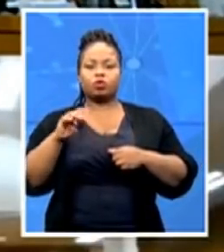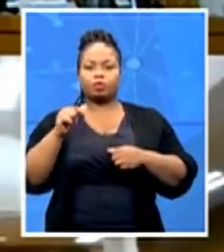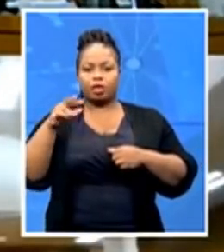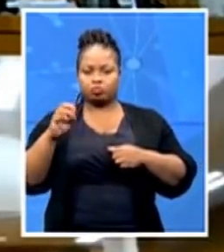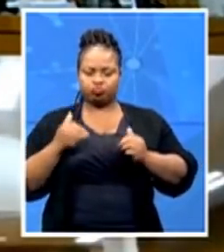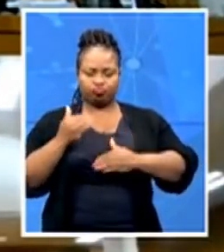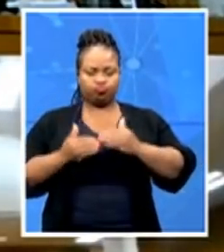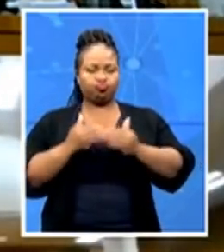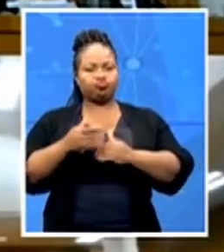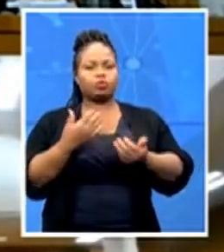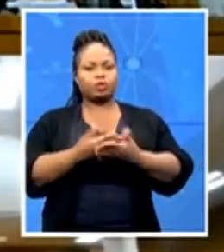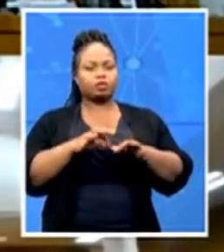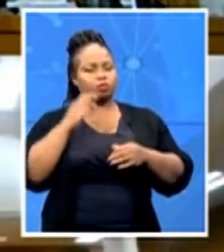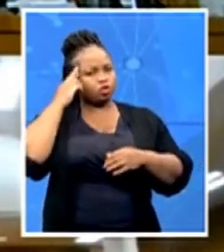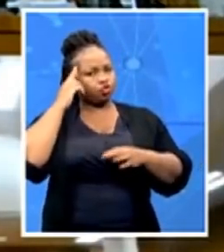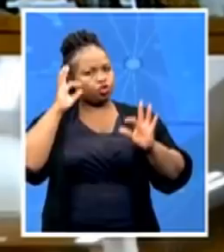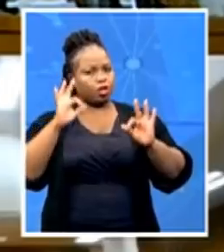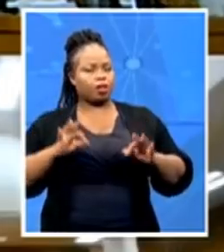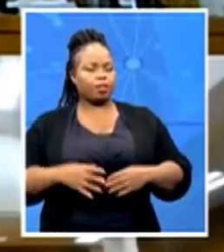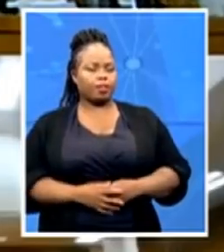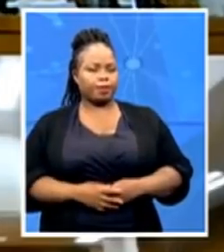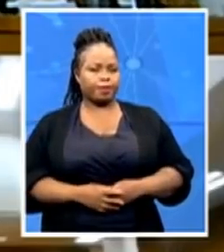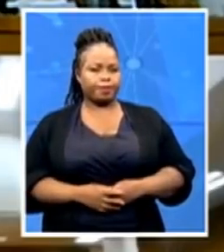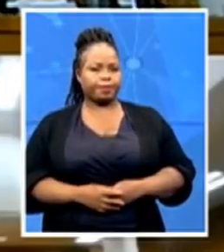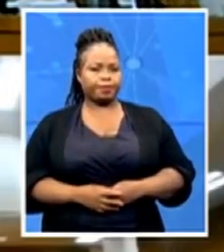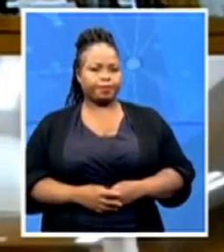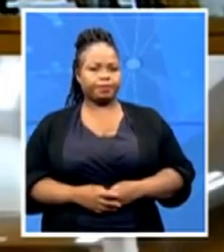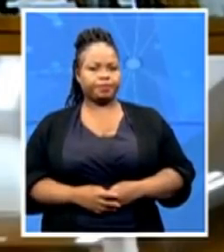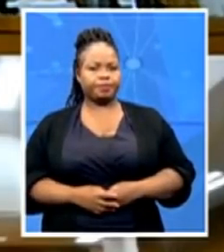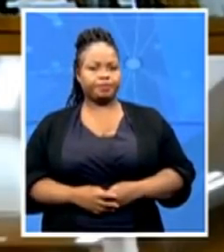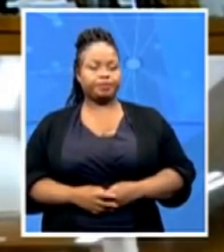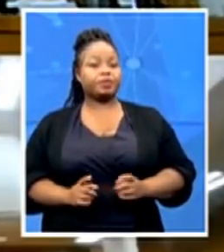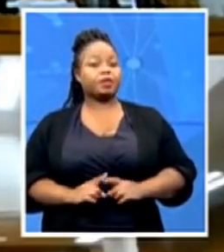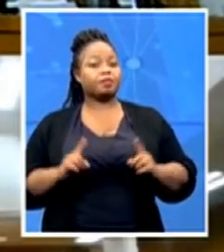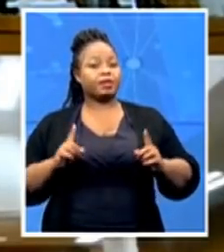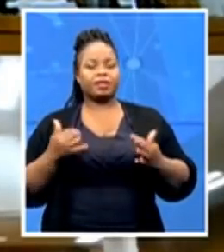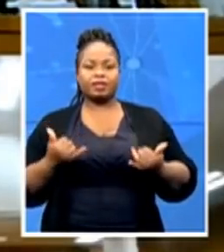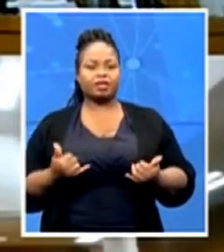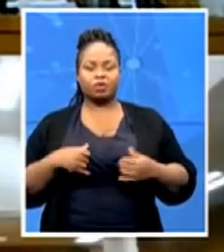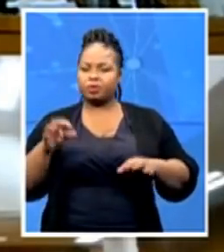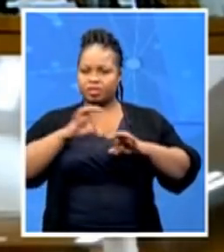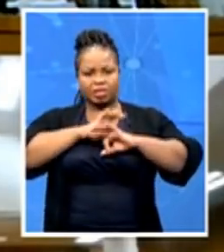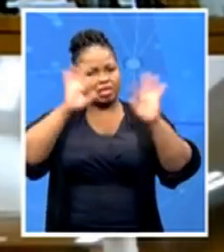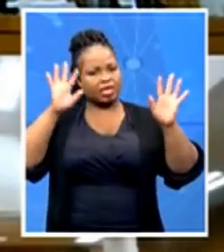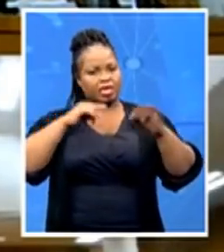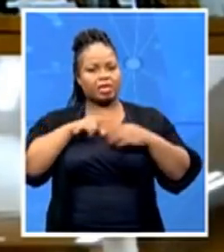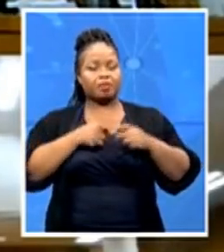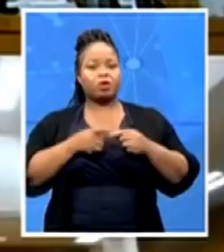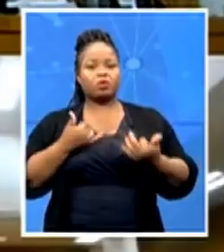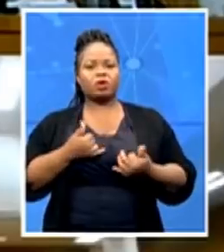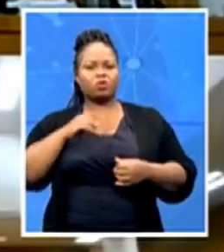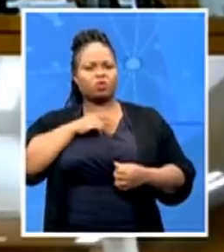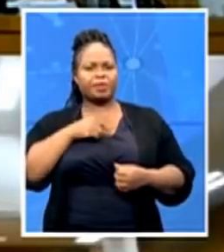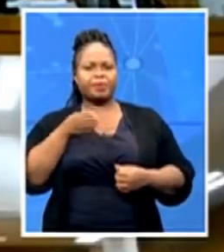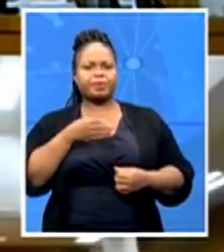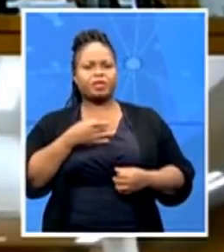rational. There is, however, no question of the office bearer being excluded from the process, and